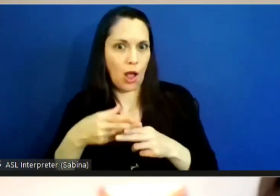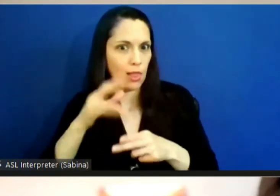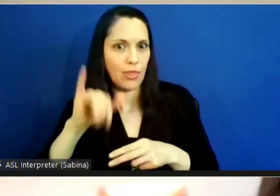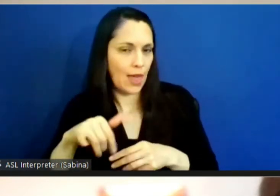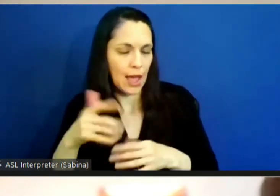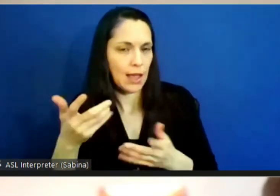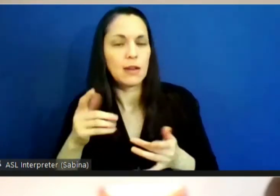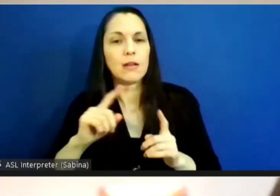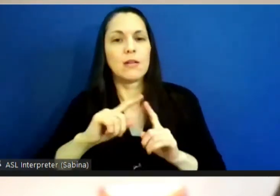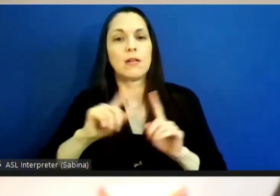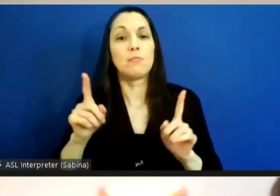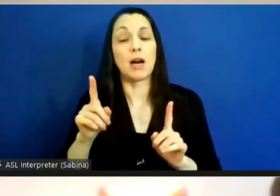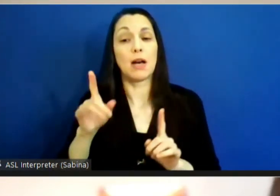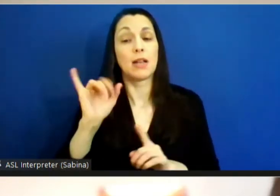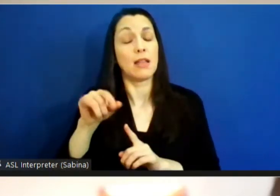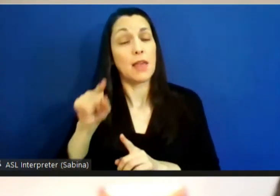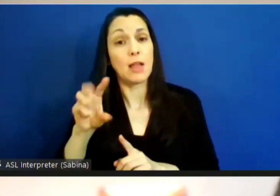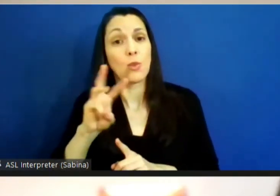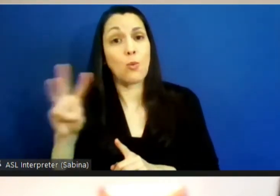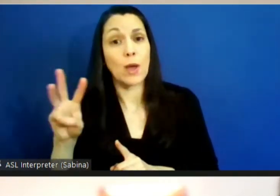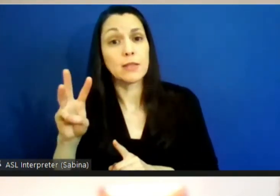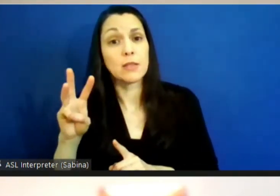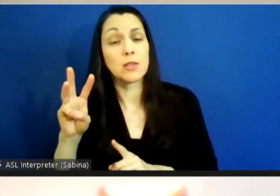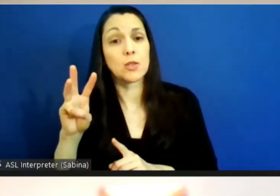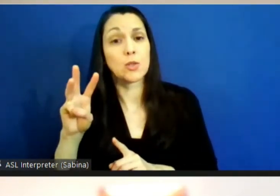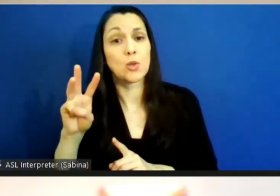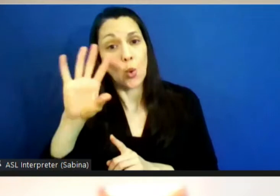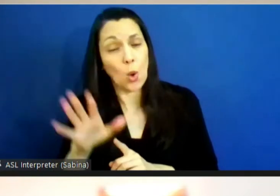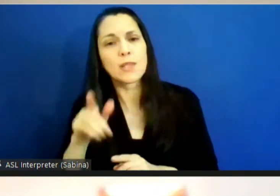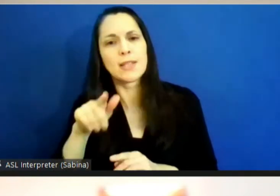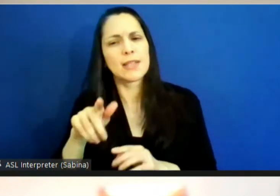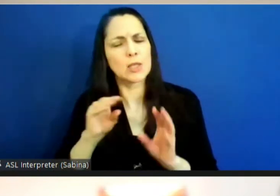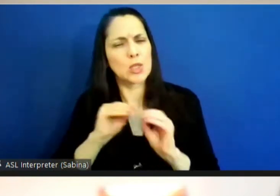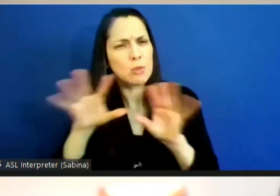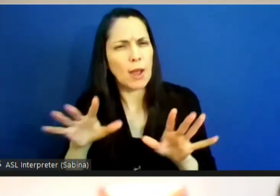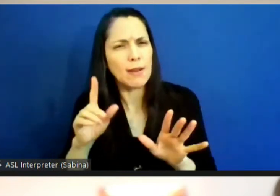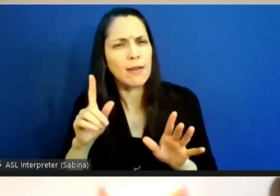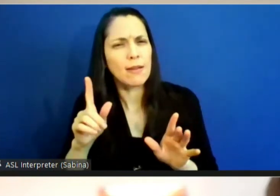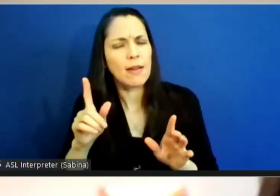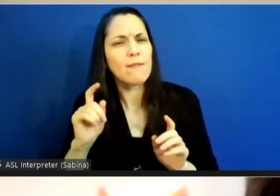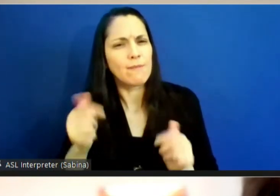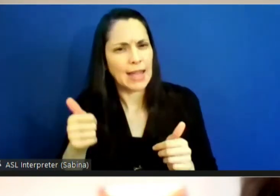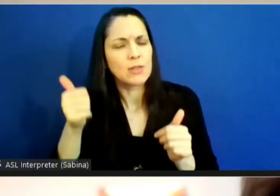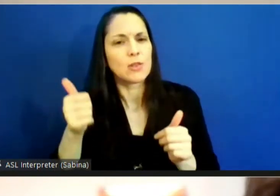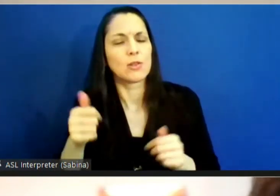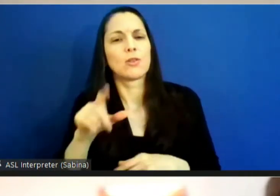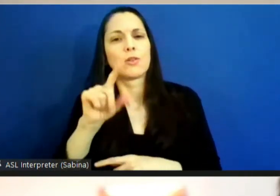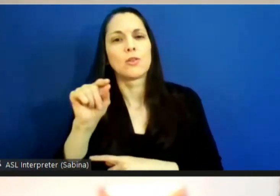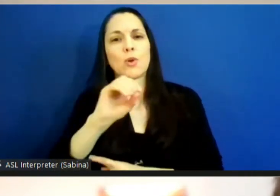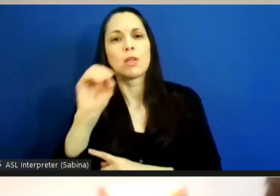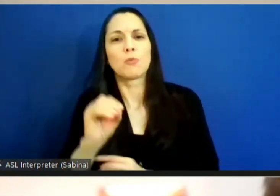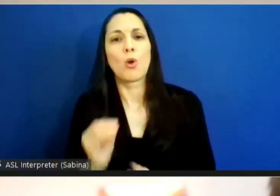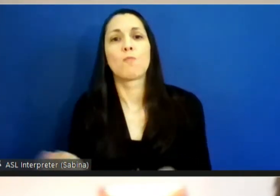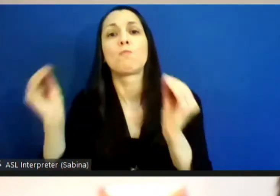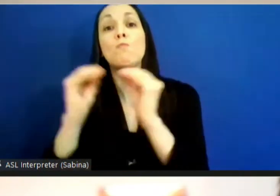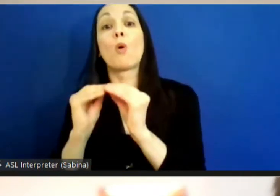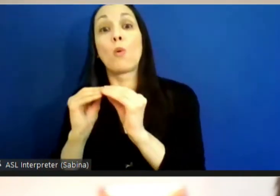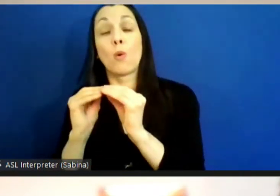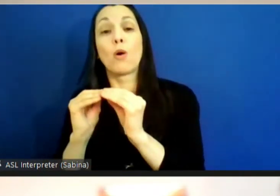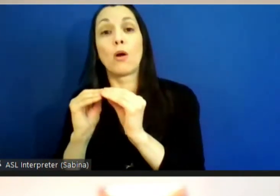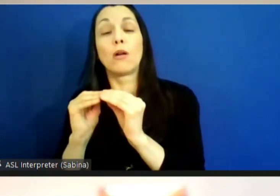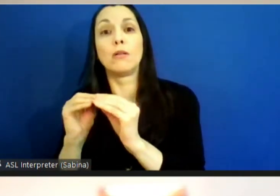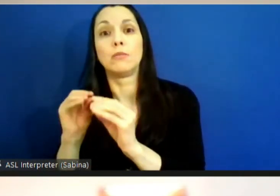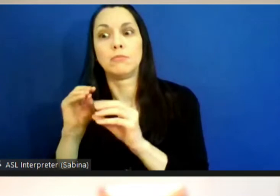That one does spread a little faster. It's 20% more contagious than the native